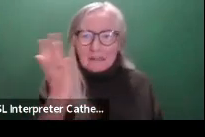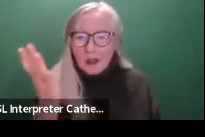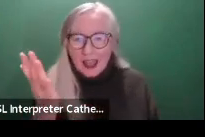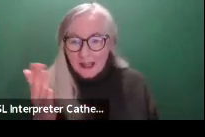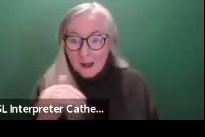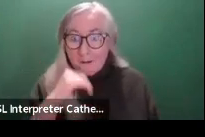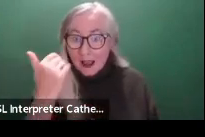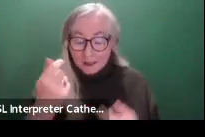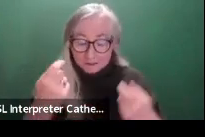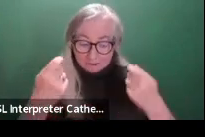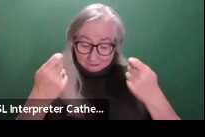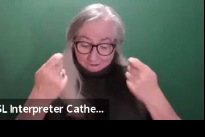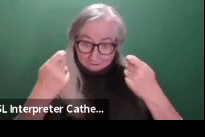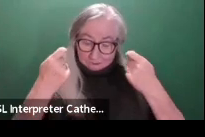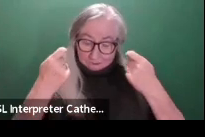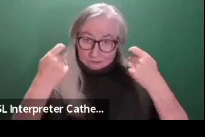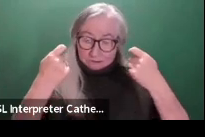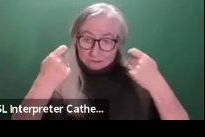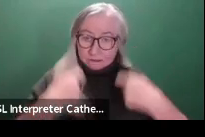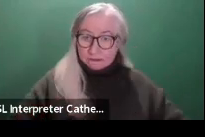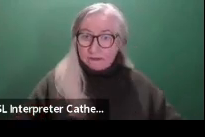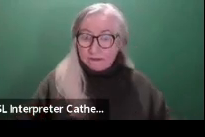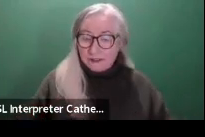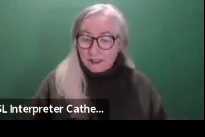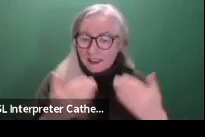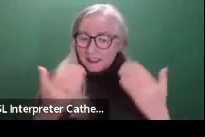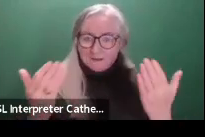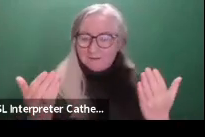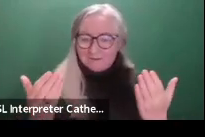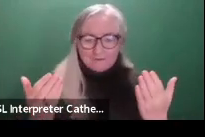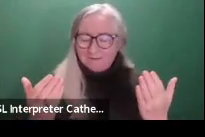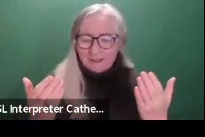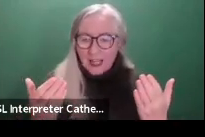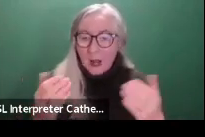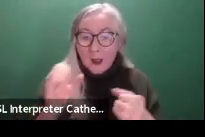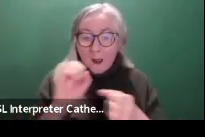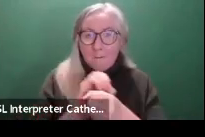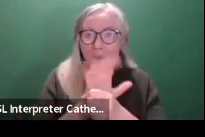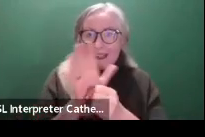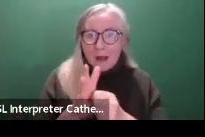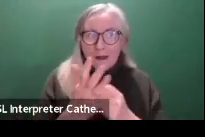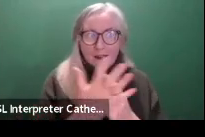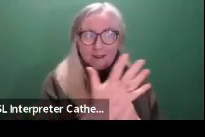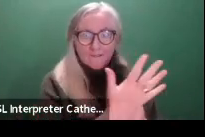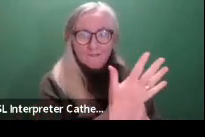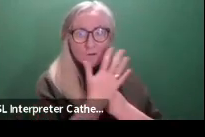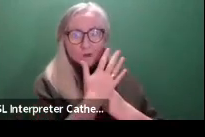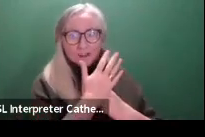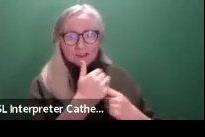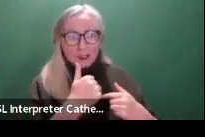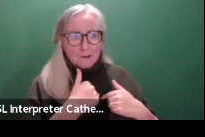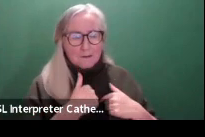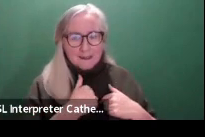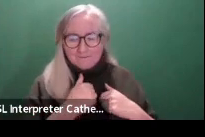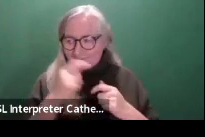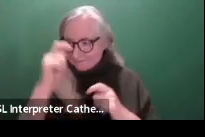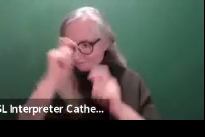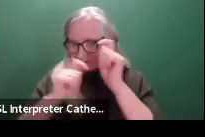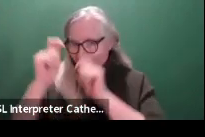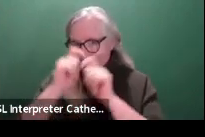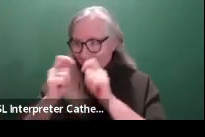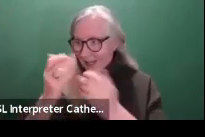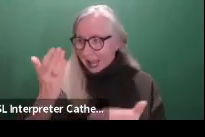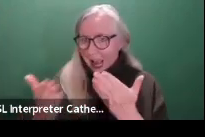it so exhausting. And so, yeah, it's really kind of, the pandemic forced me really to reevaluate exactly how I was working,